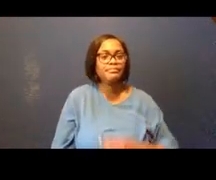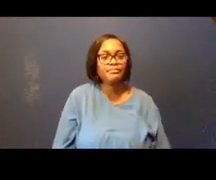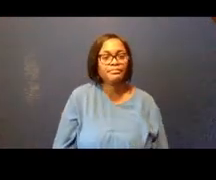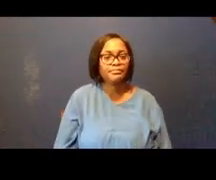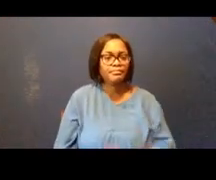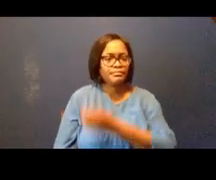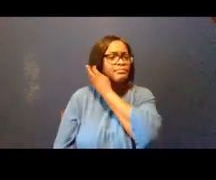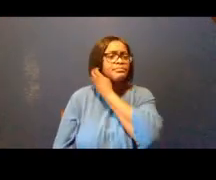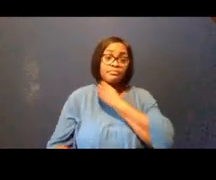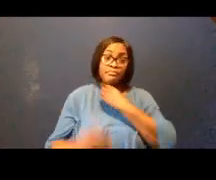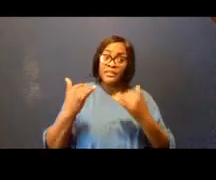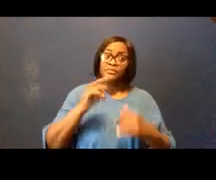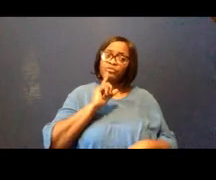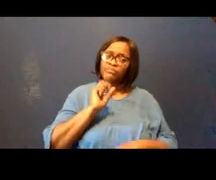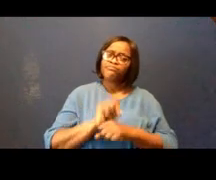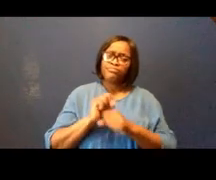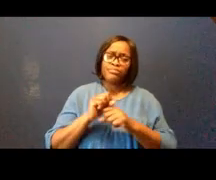an